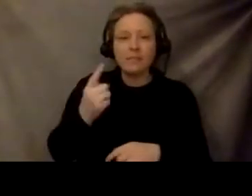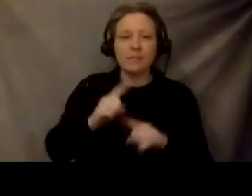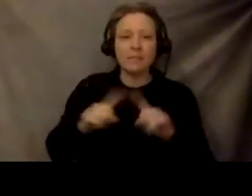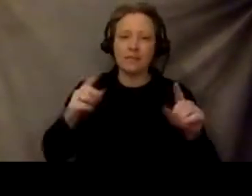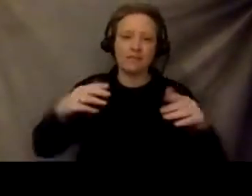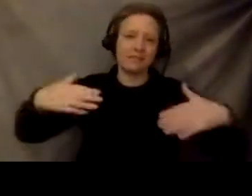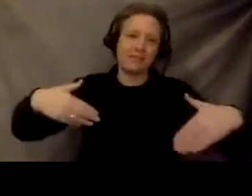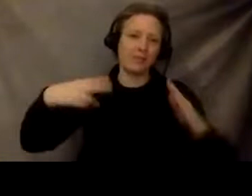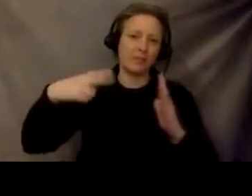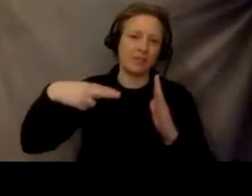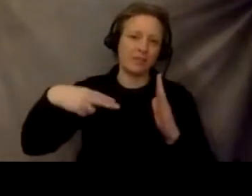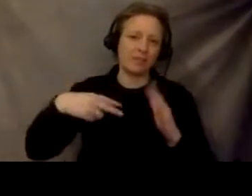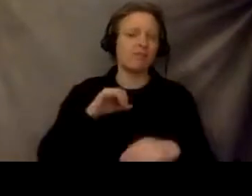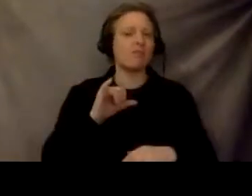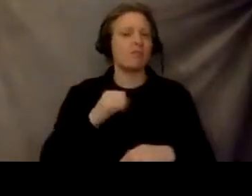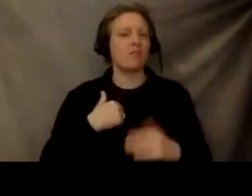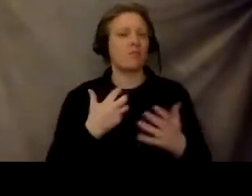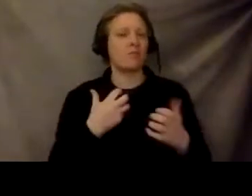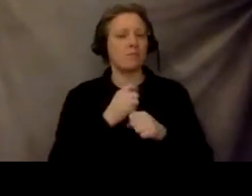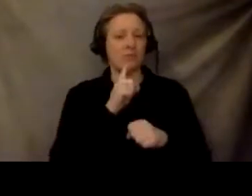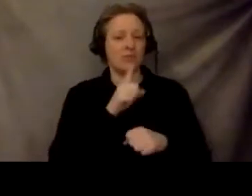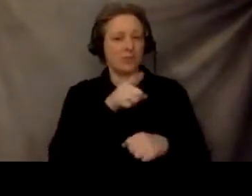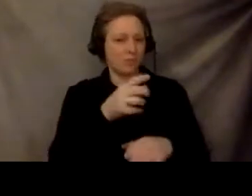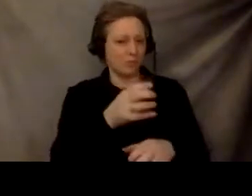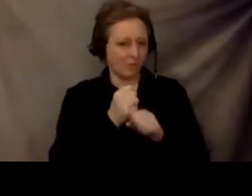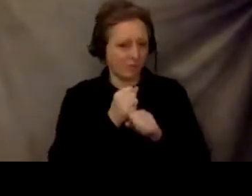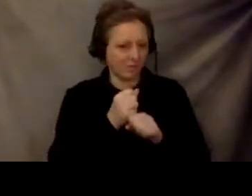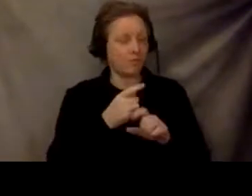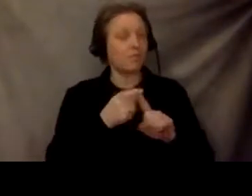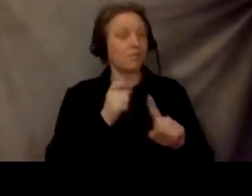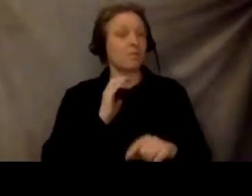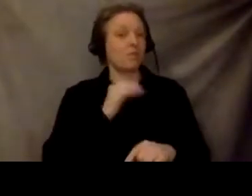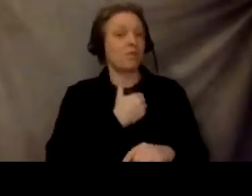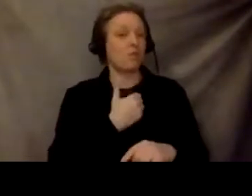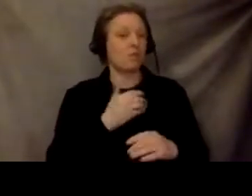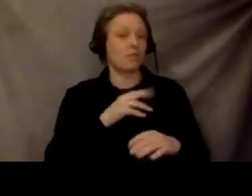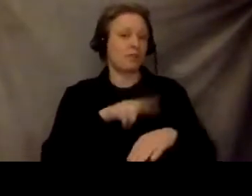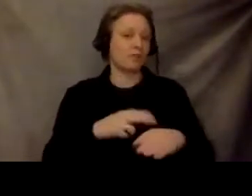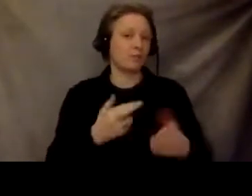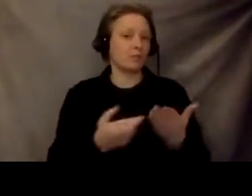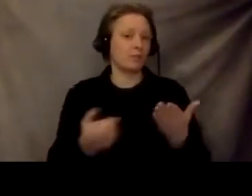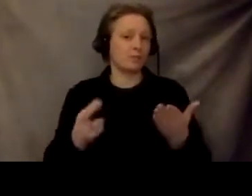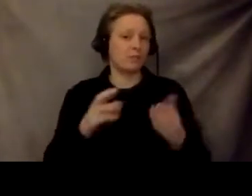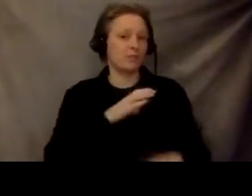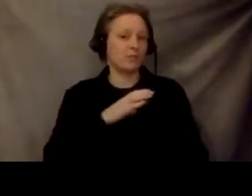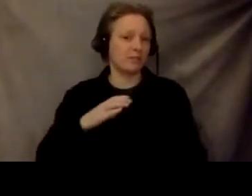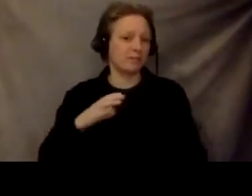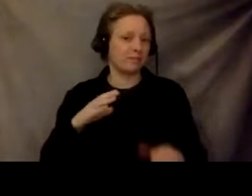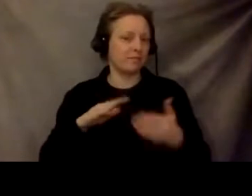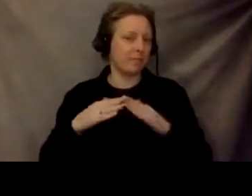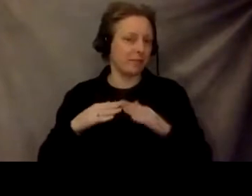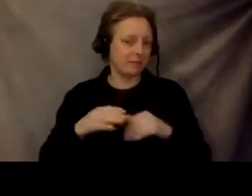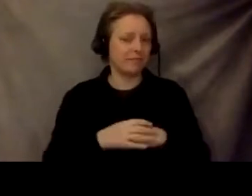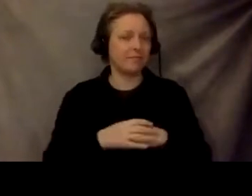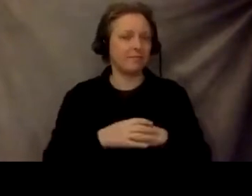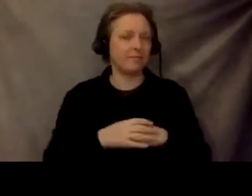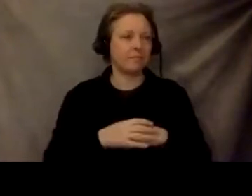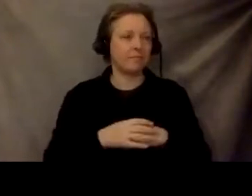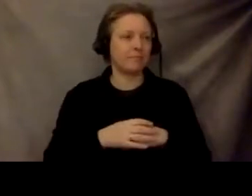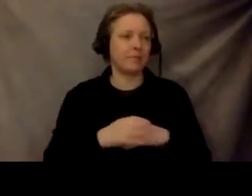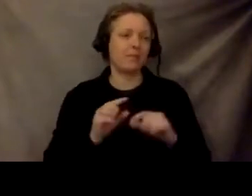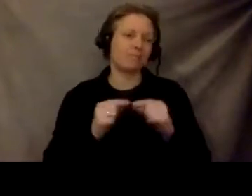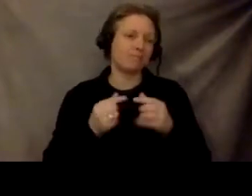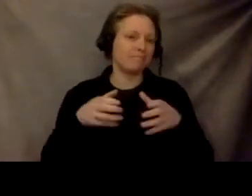you got it. It's from our Significant Natural Resources Committee. Okay. And it appears that the commission